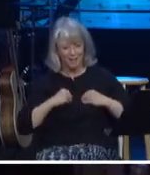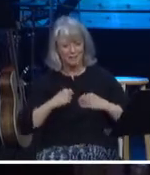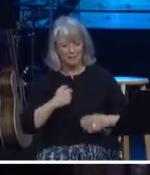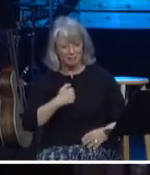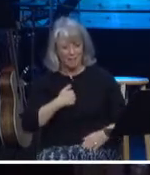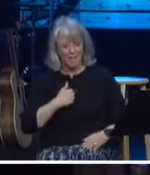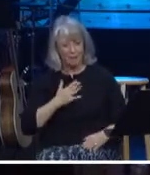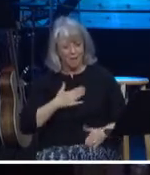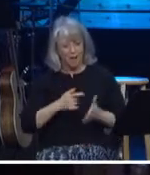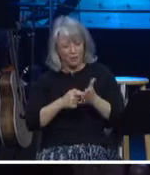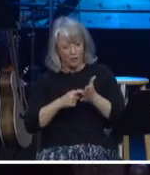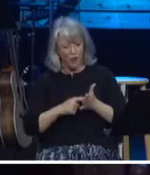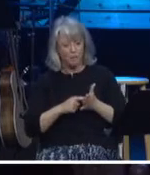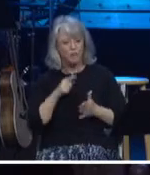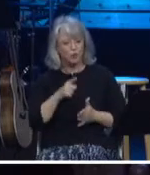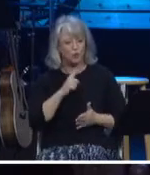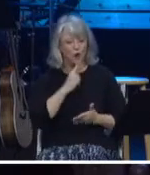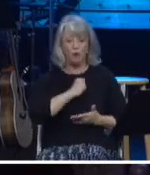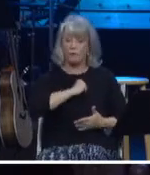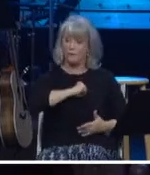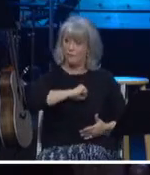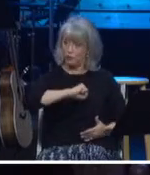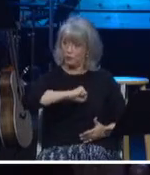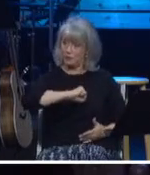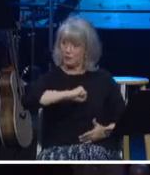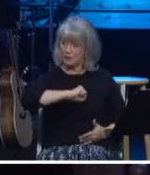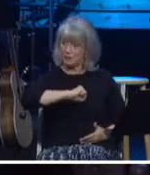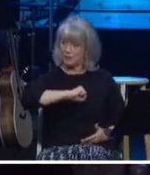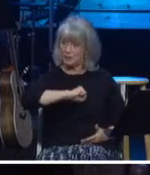You are refusing.